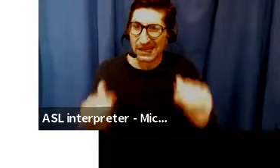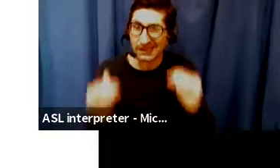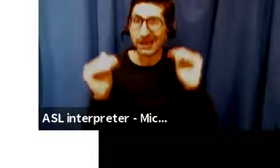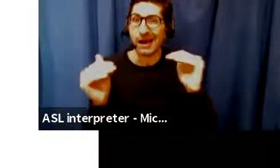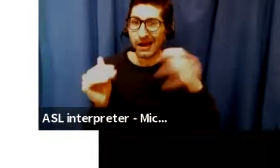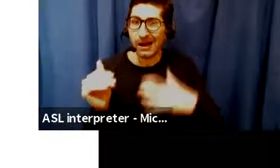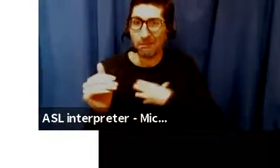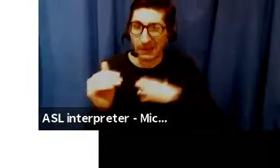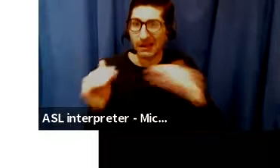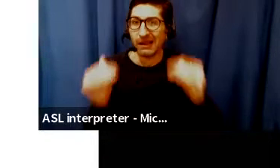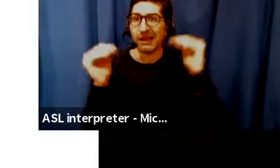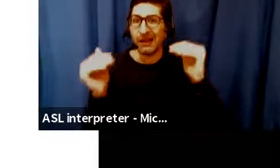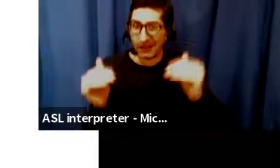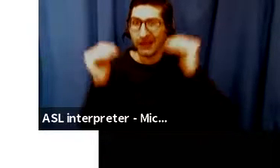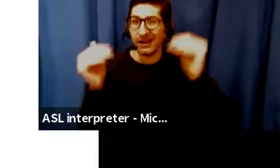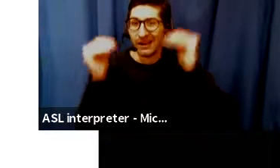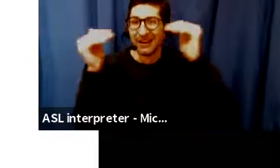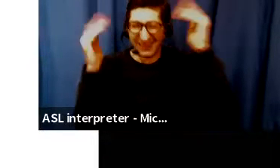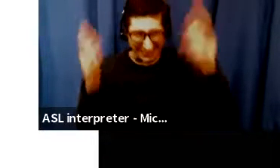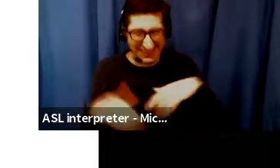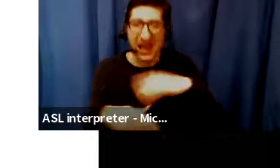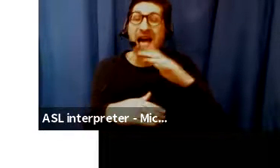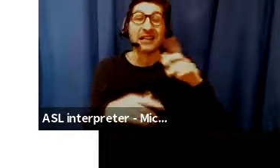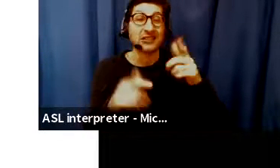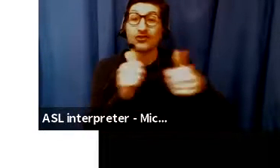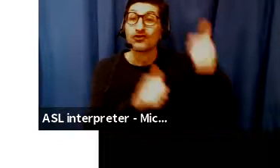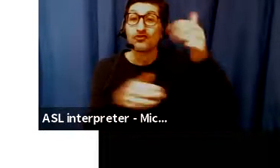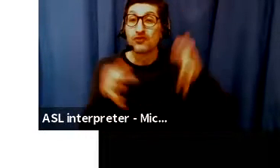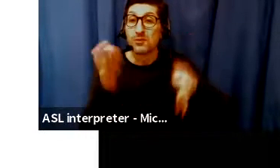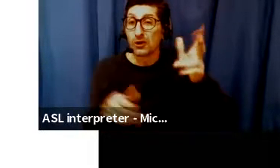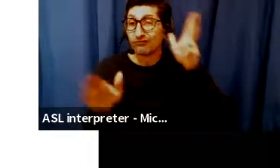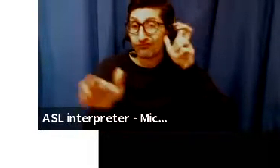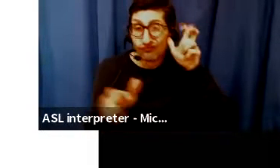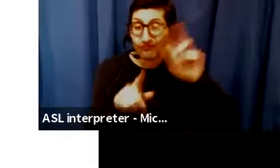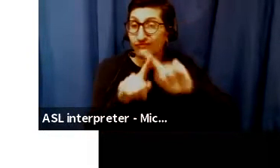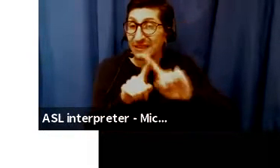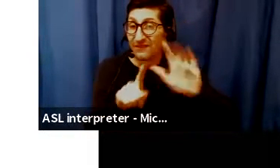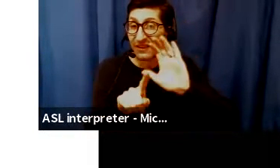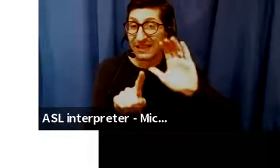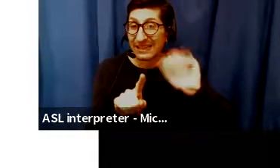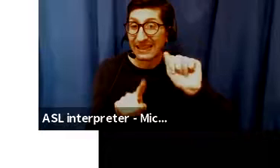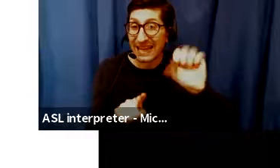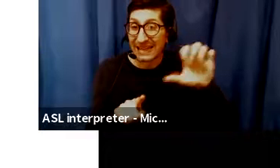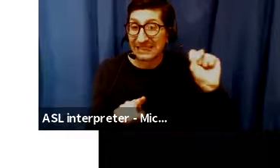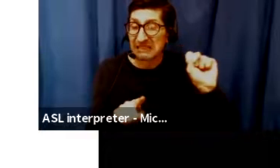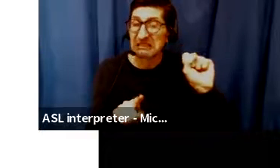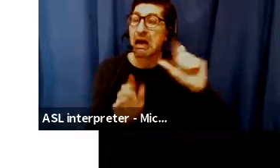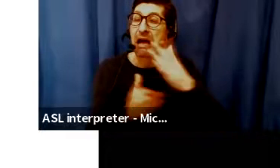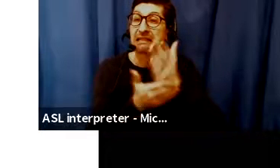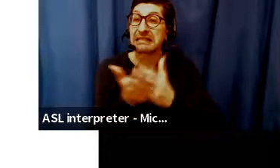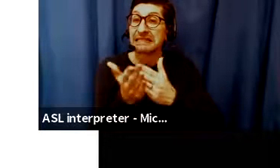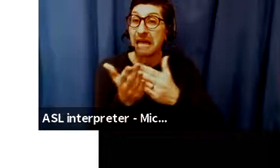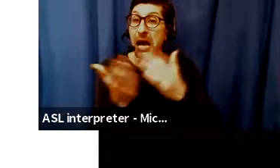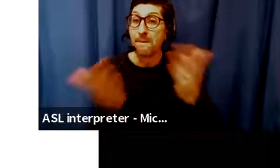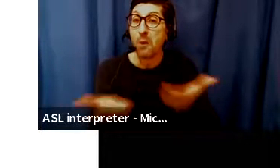system. And then all the cases that come before the Supreme Court, they are not required to decide them. They are very picky about what they decide,